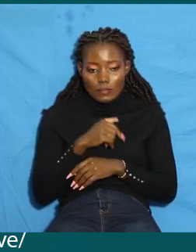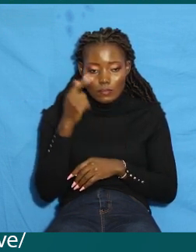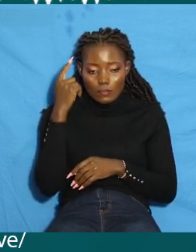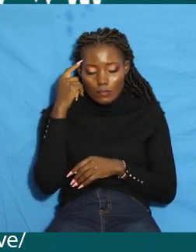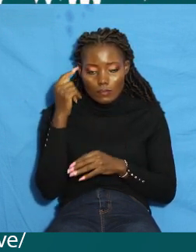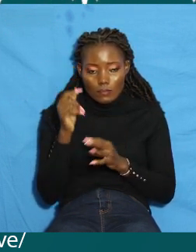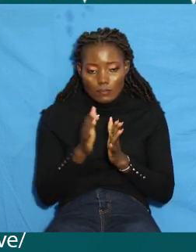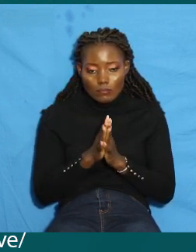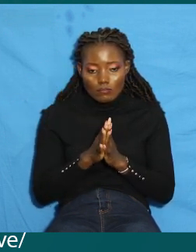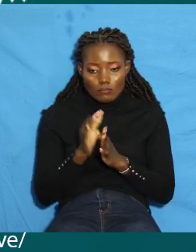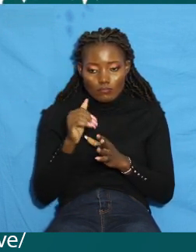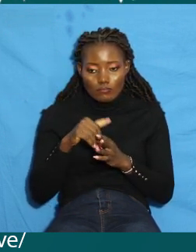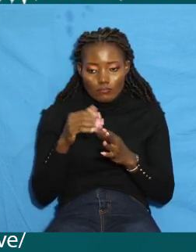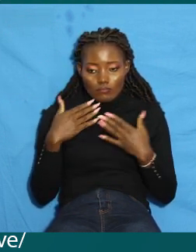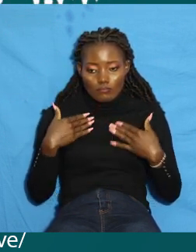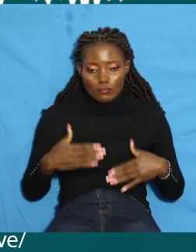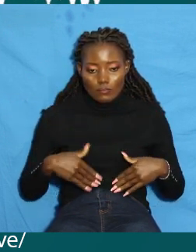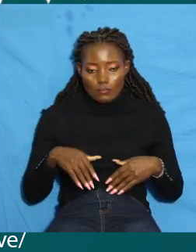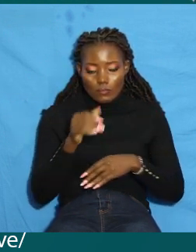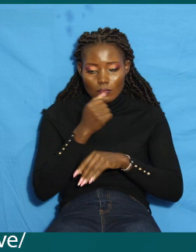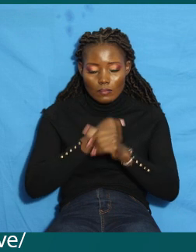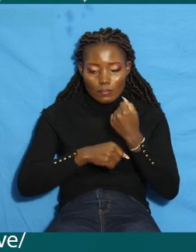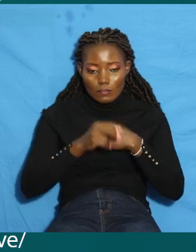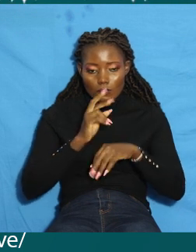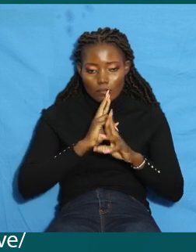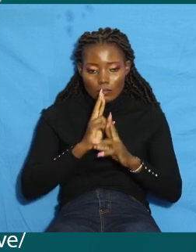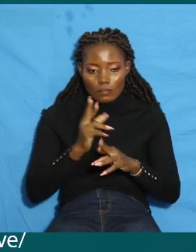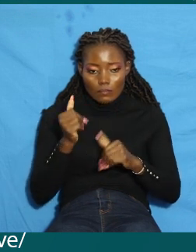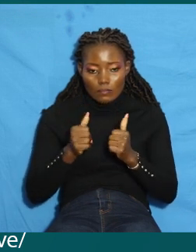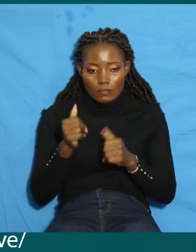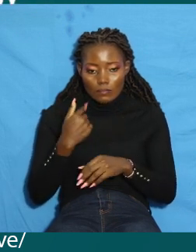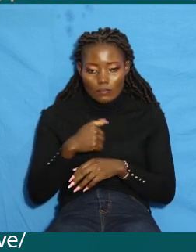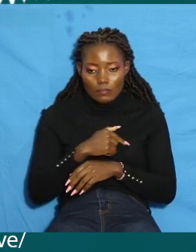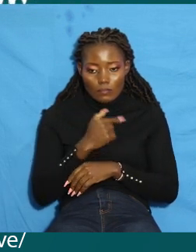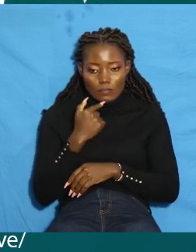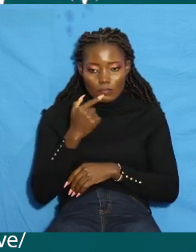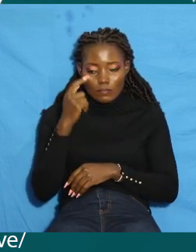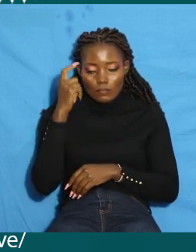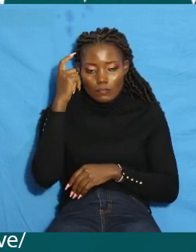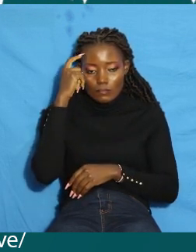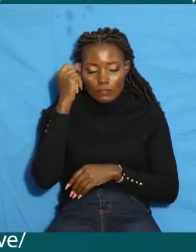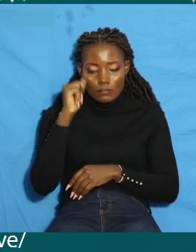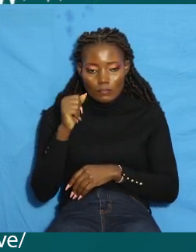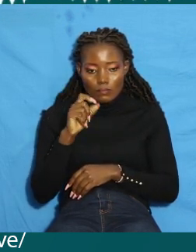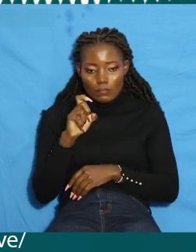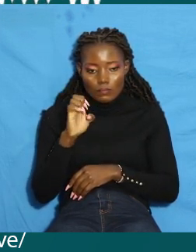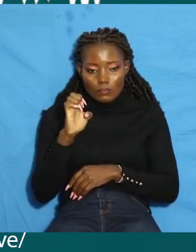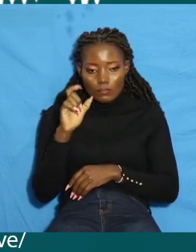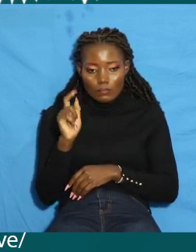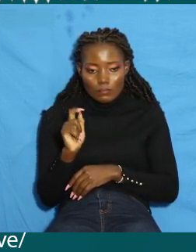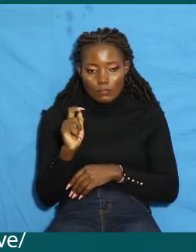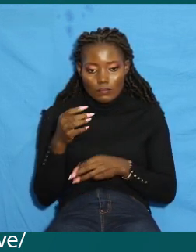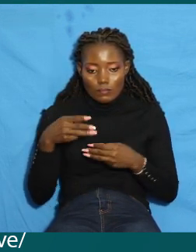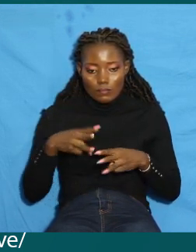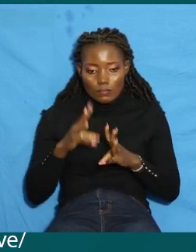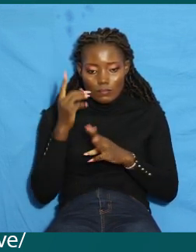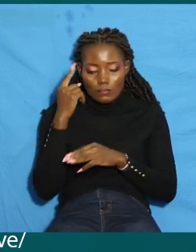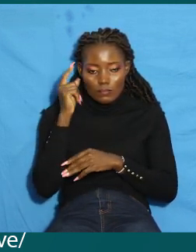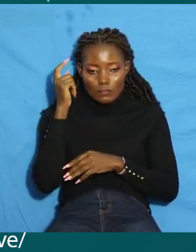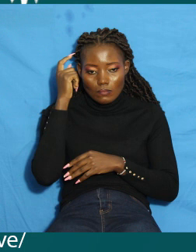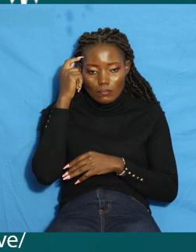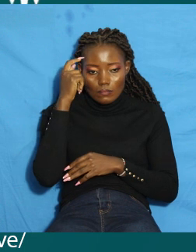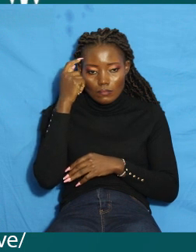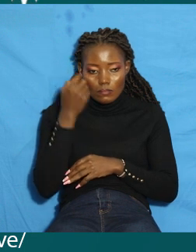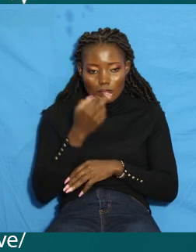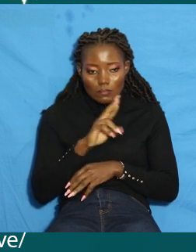body actions, our results, which we call the mindset. The mindset is our way of thinking or